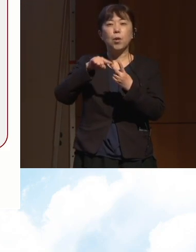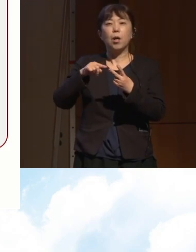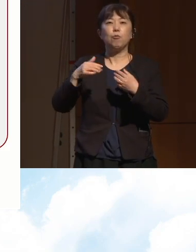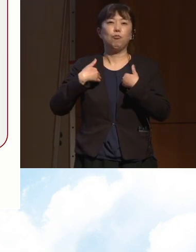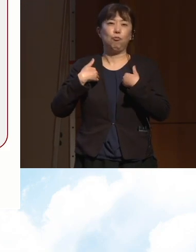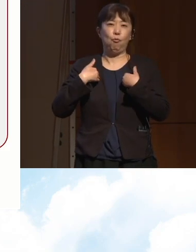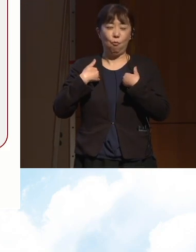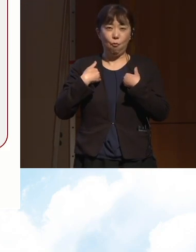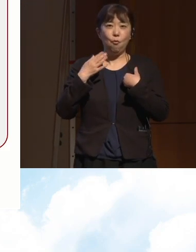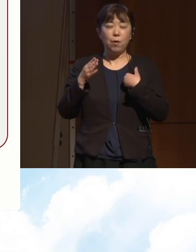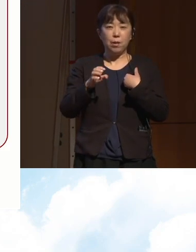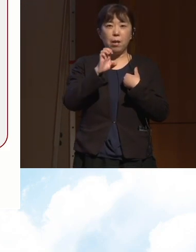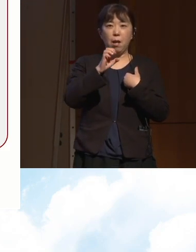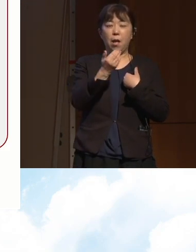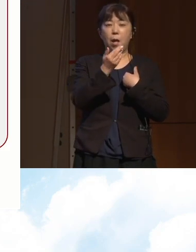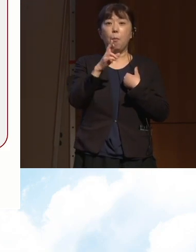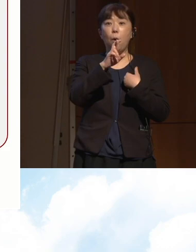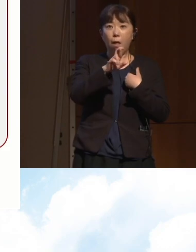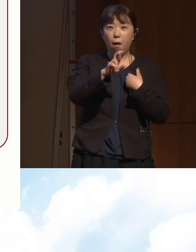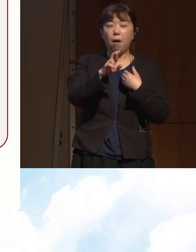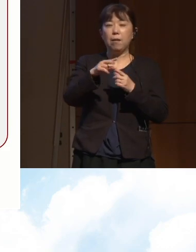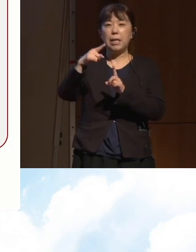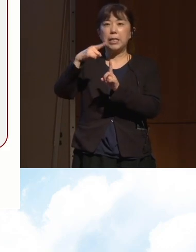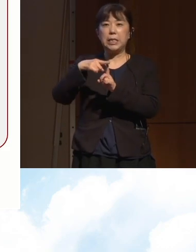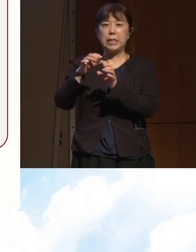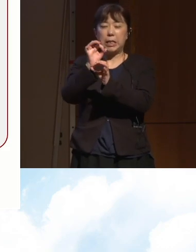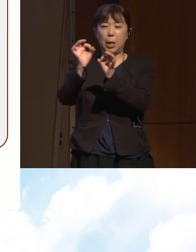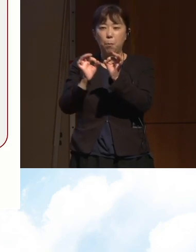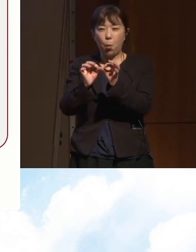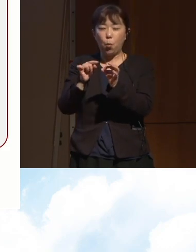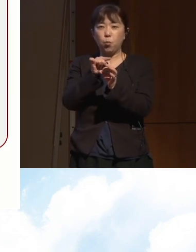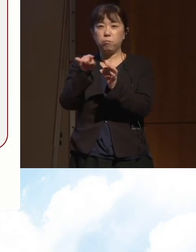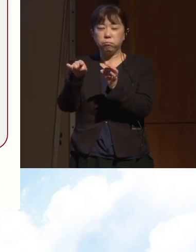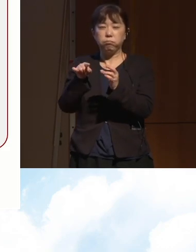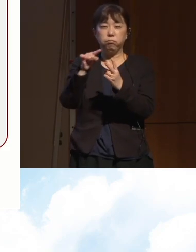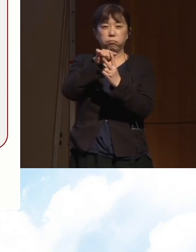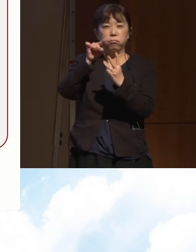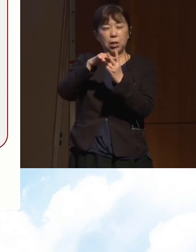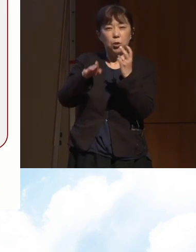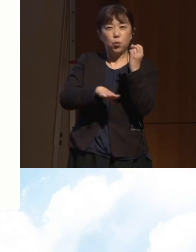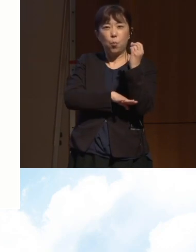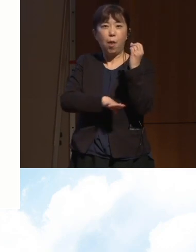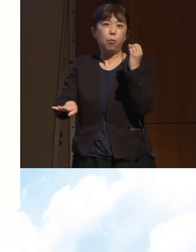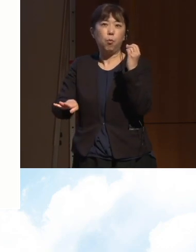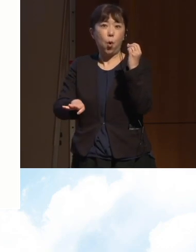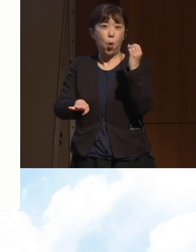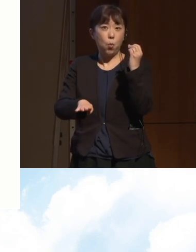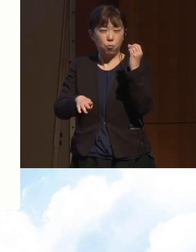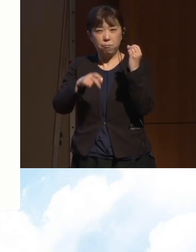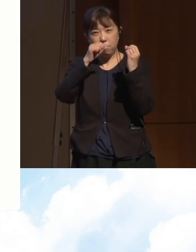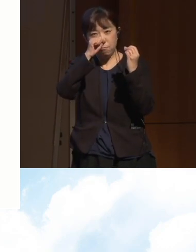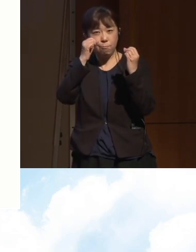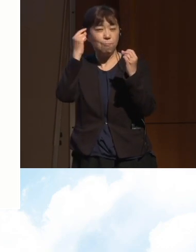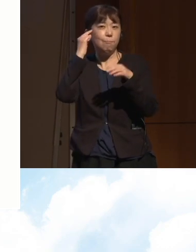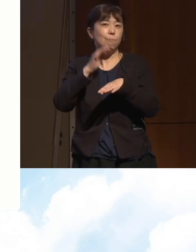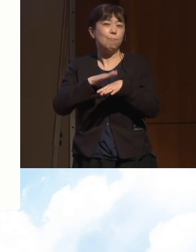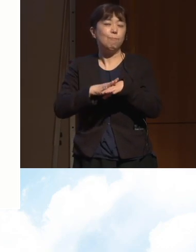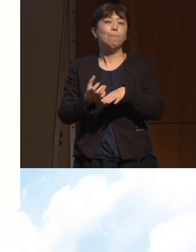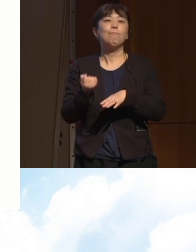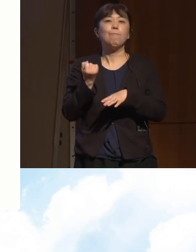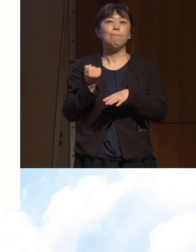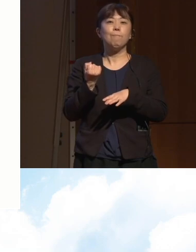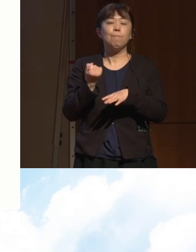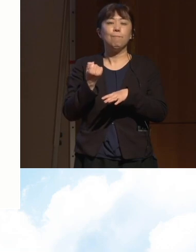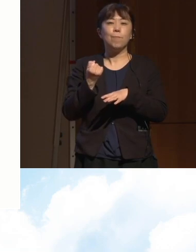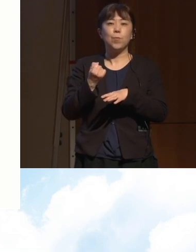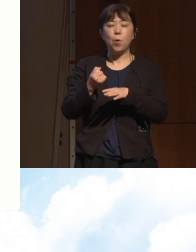cells, I was looking at two platforms that can tune the immune response toward both antibodies and